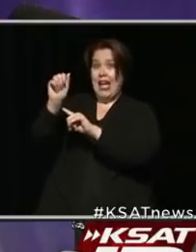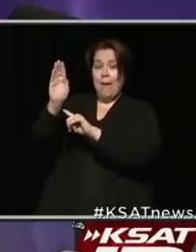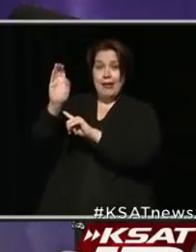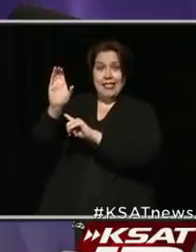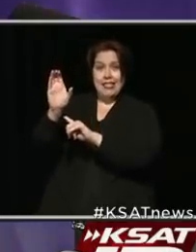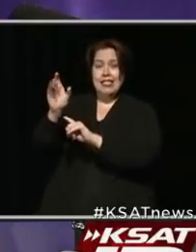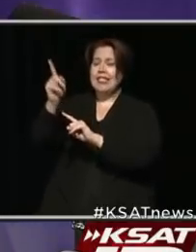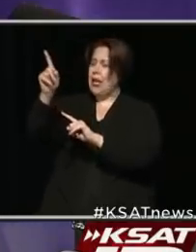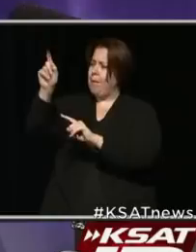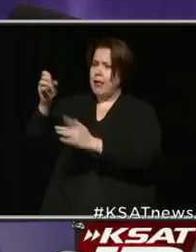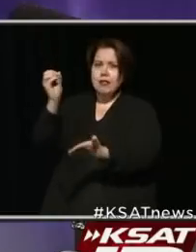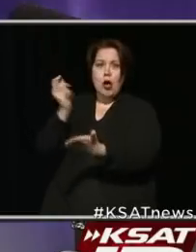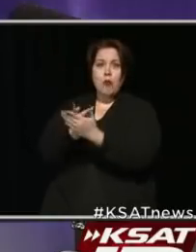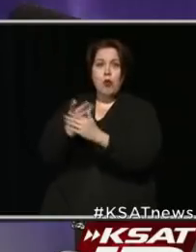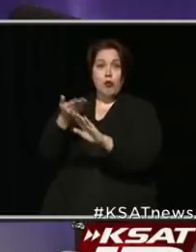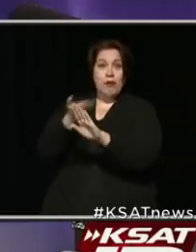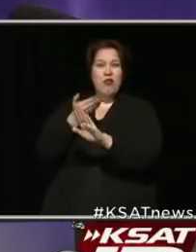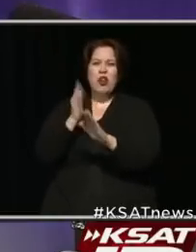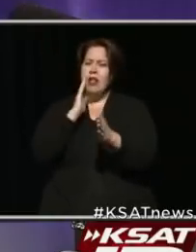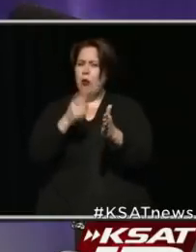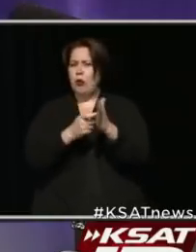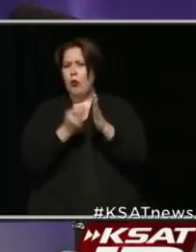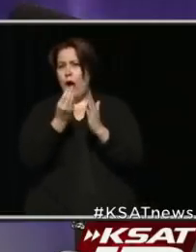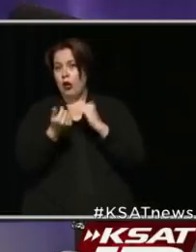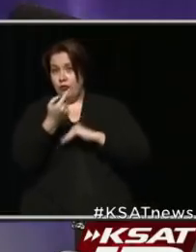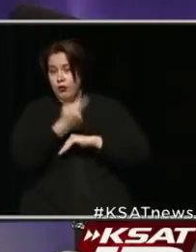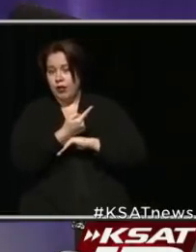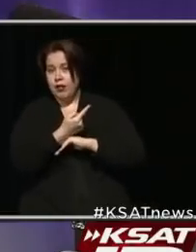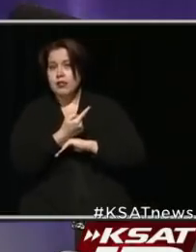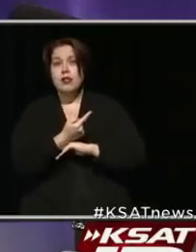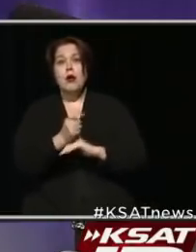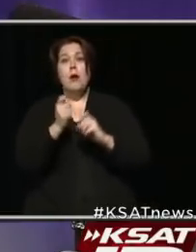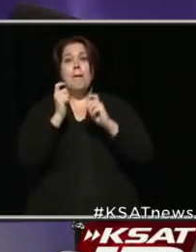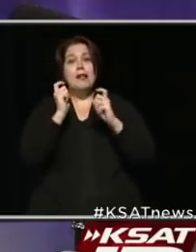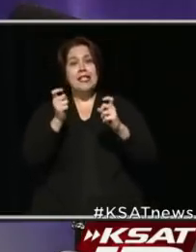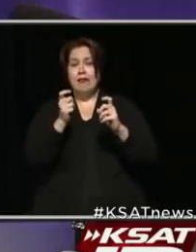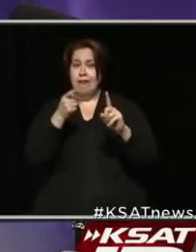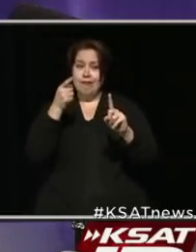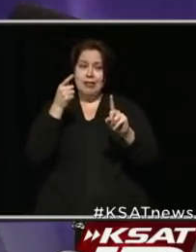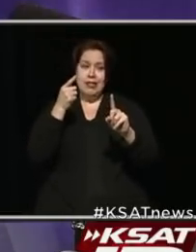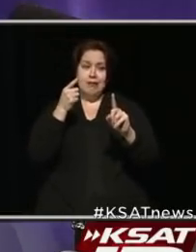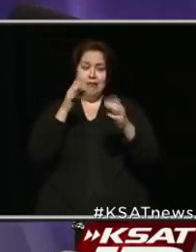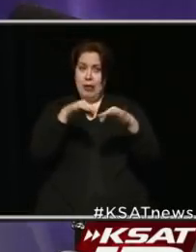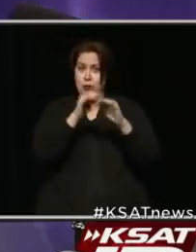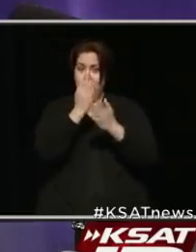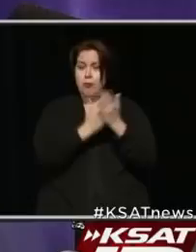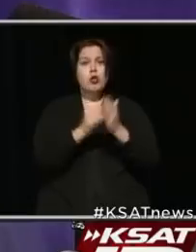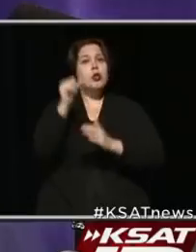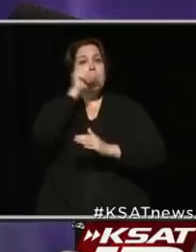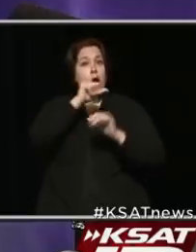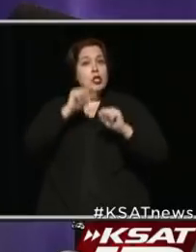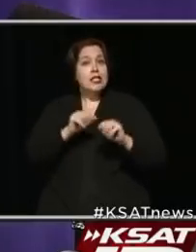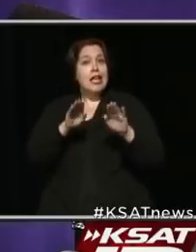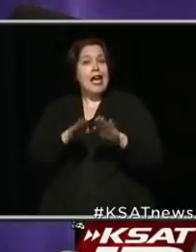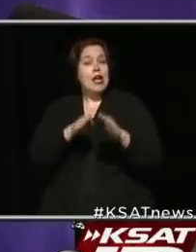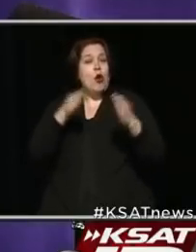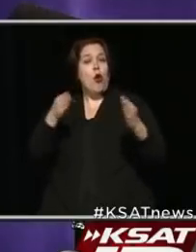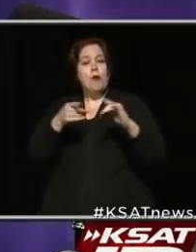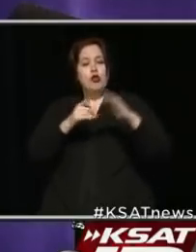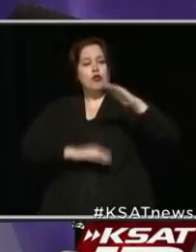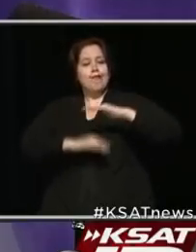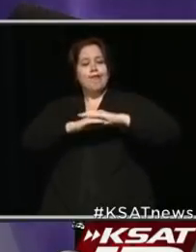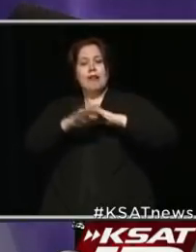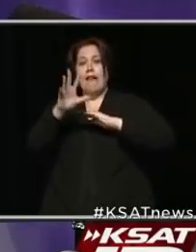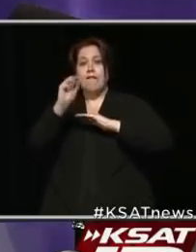must be approved first. That'll take a couple of days. But to give you the top line pieces, bars will be able to open up to 50